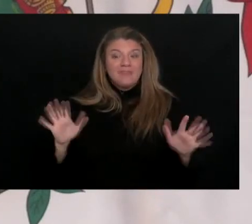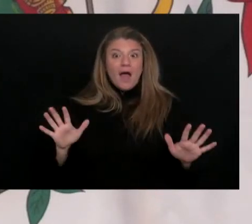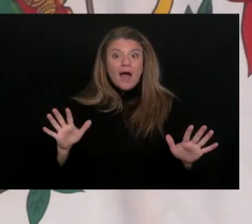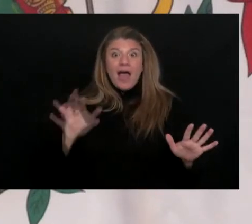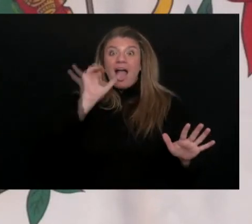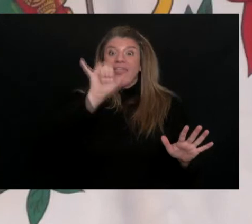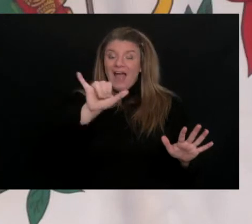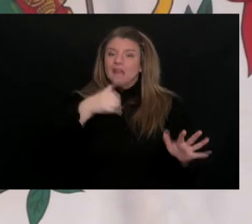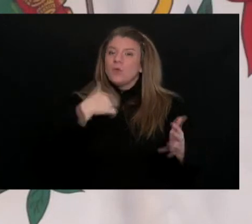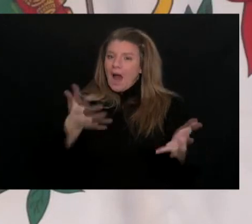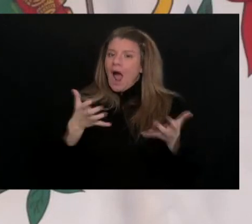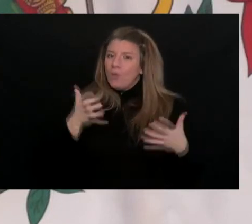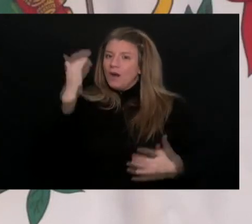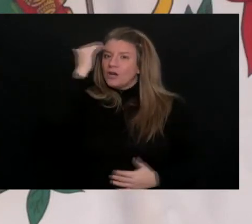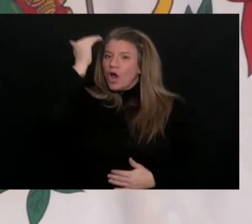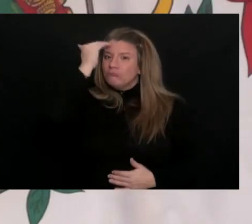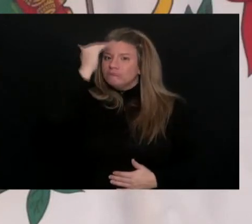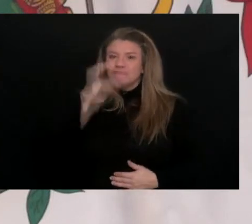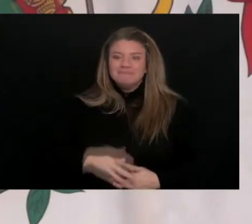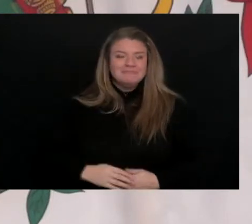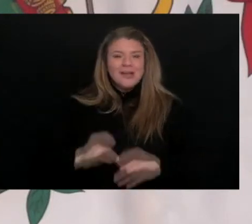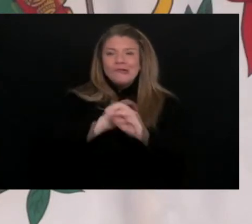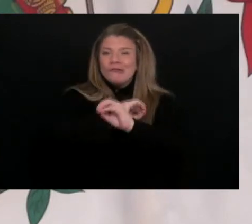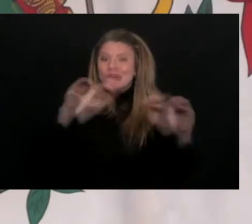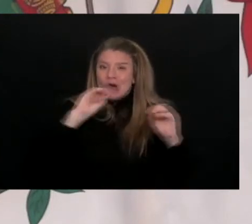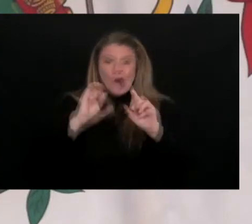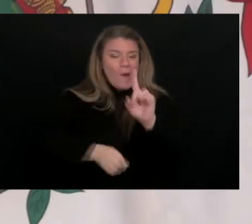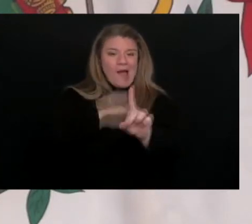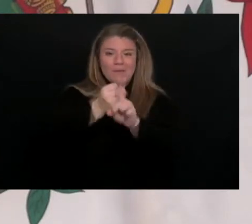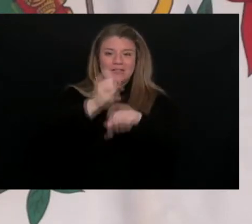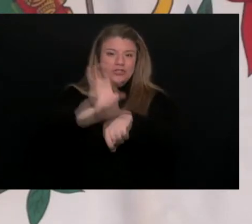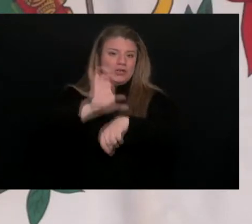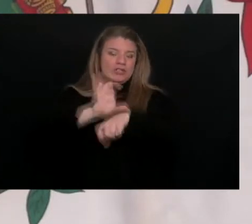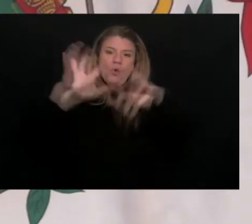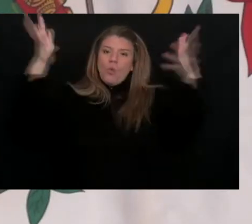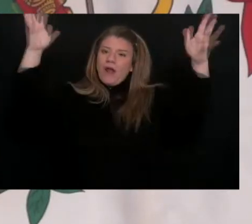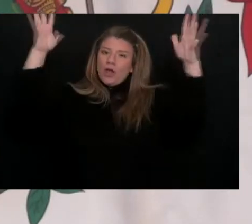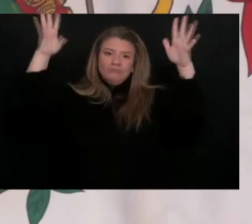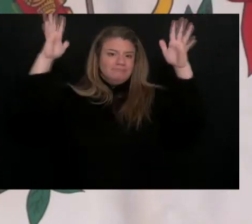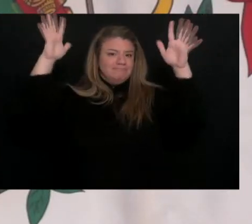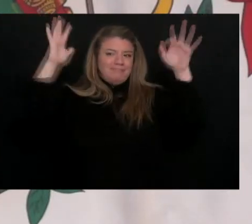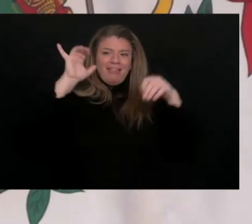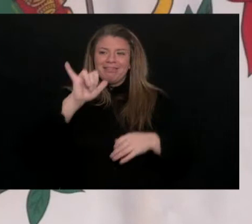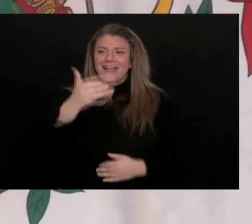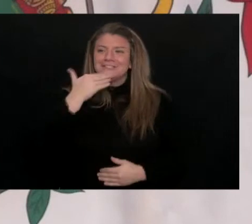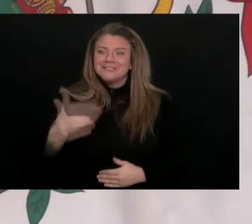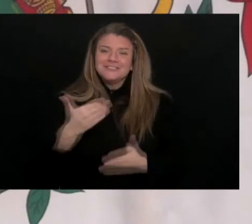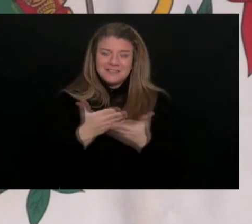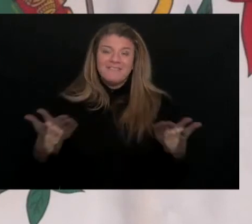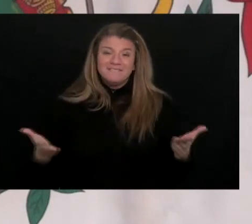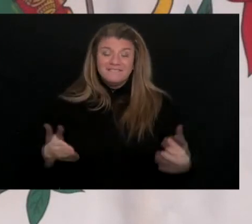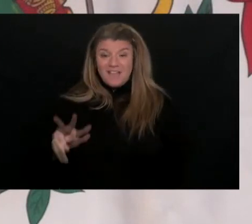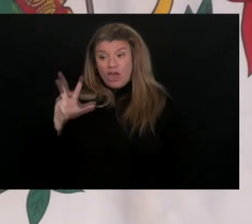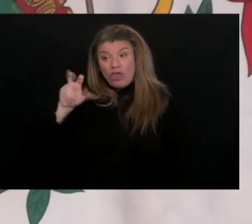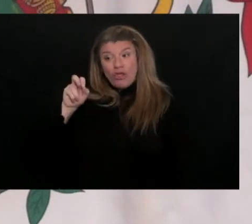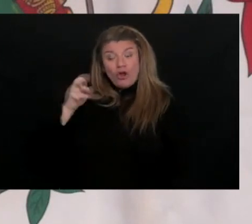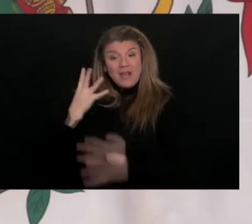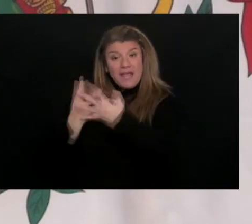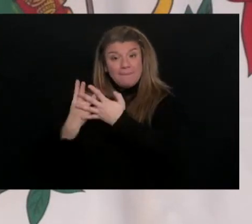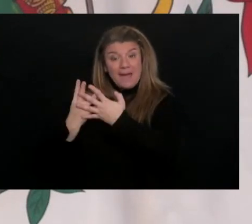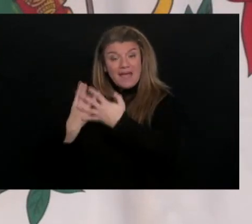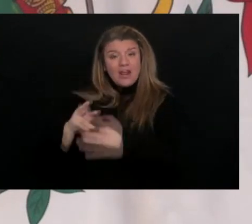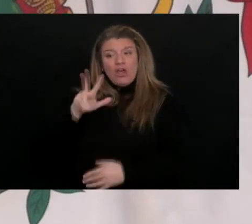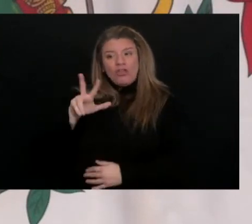hear. There is no outbreaks in our church community. Way to go, people. That's good stuff. 30 inmate cases and